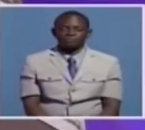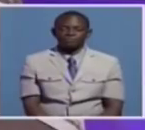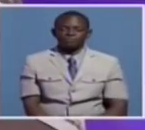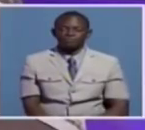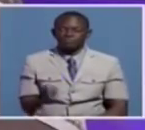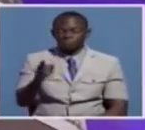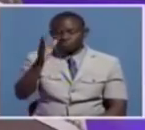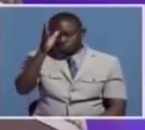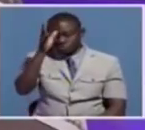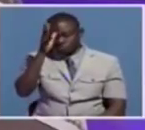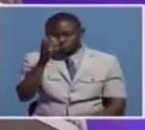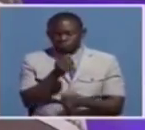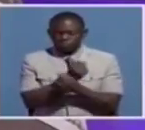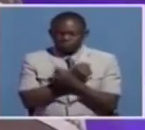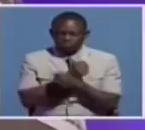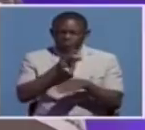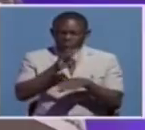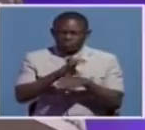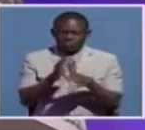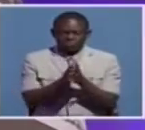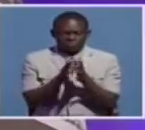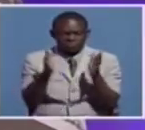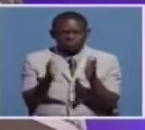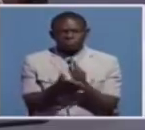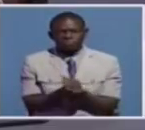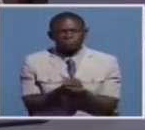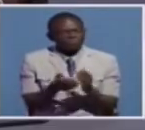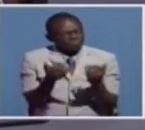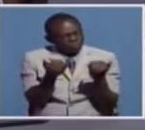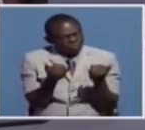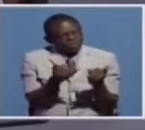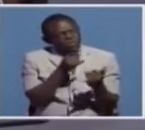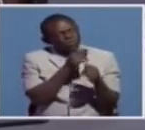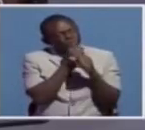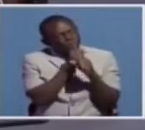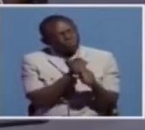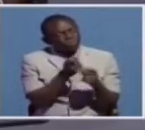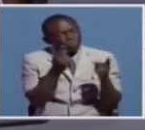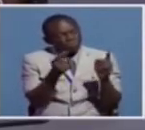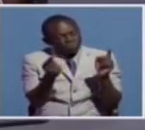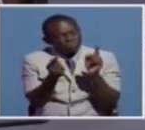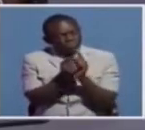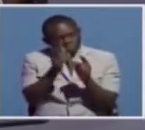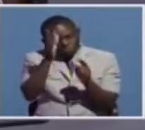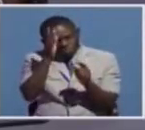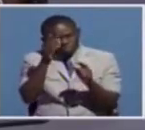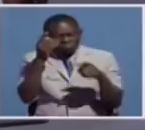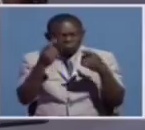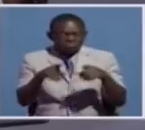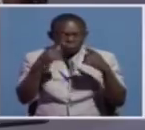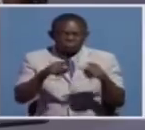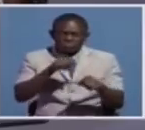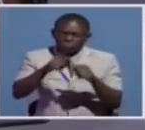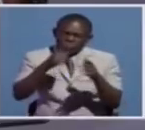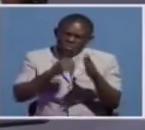person. So when you sit That's now, one thing when you sit now, what do you talk about? Right now? We talk about when fun you meet things. him? About the grandkids. We do